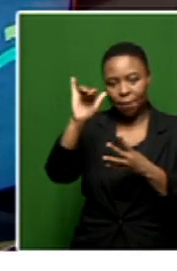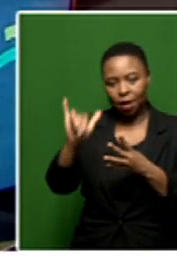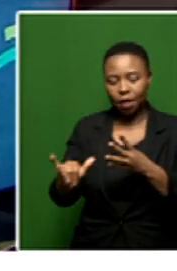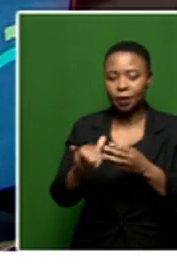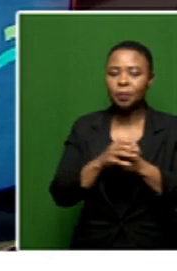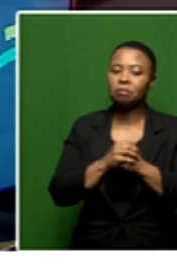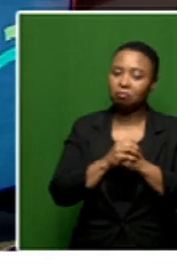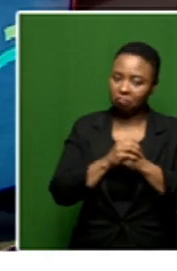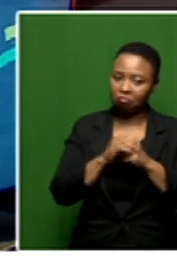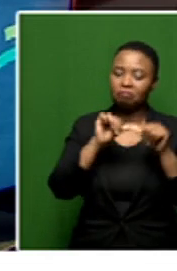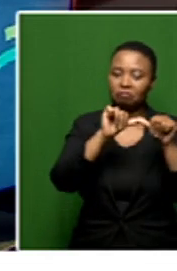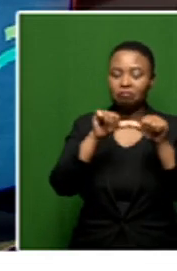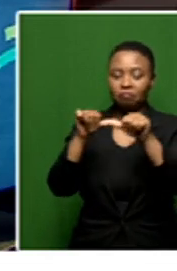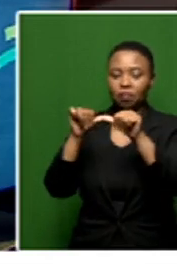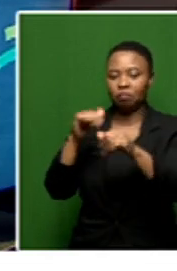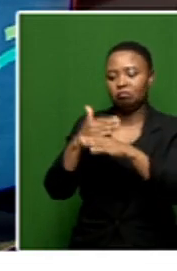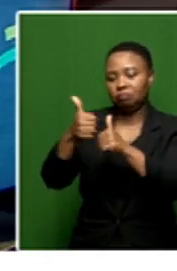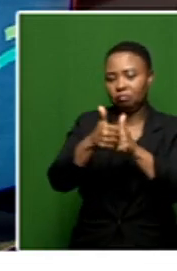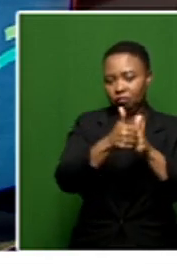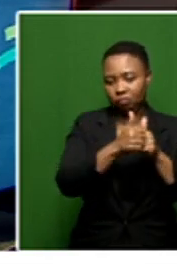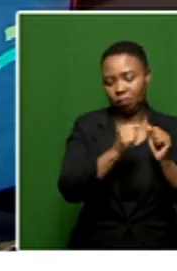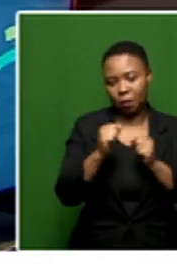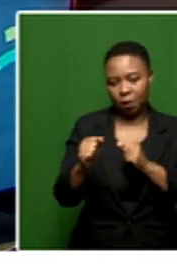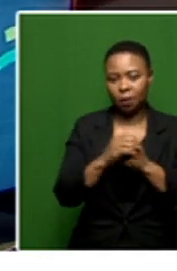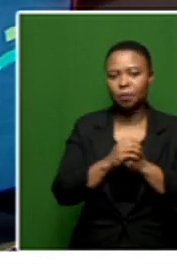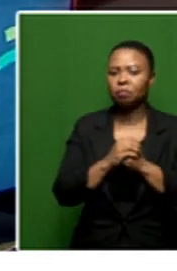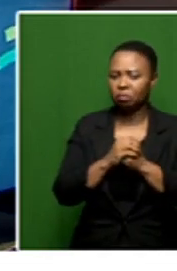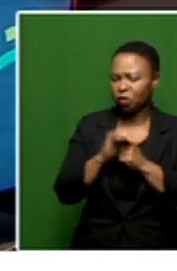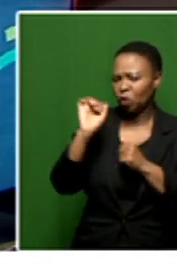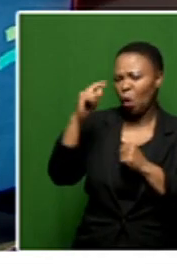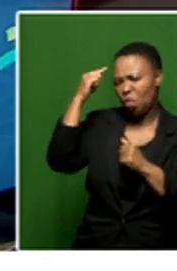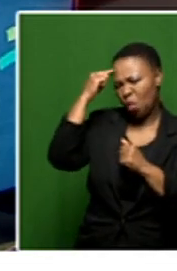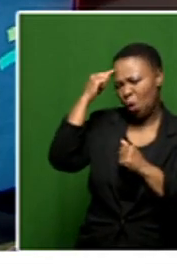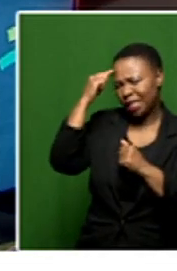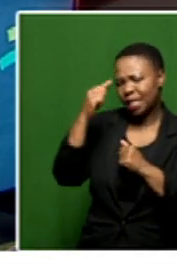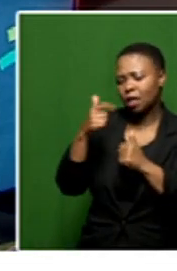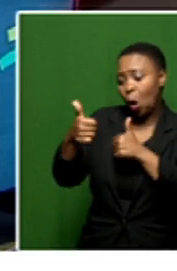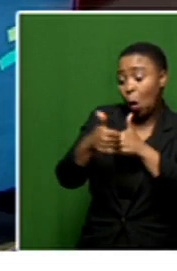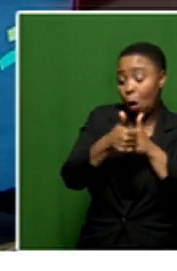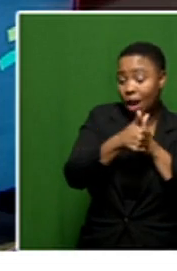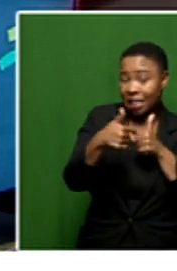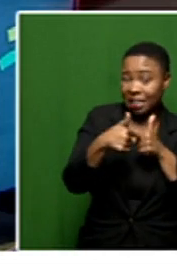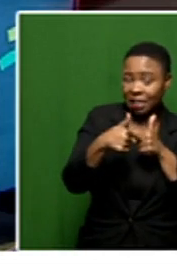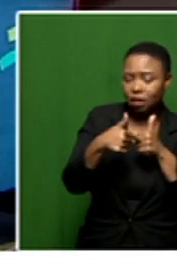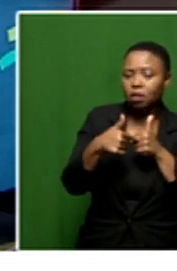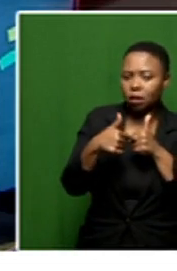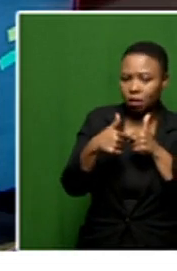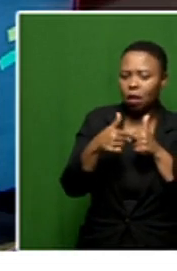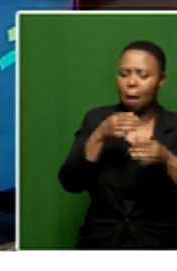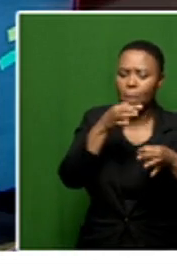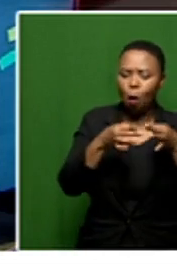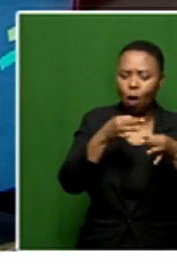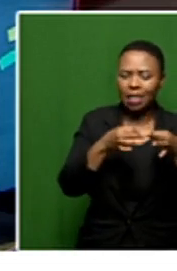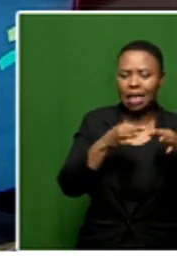quick conversation around, just your thoughts around these coalitions and what they have done to the body politic